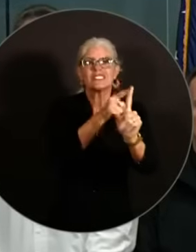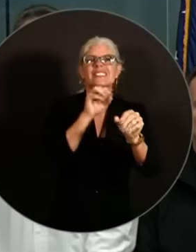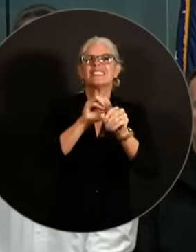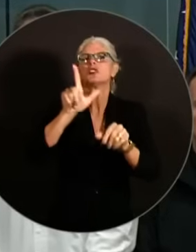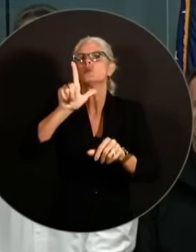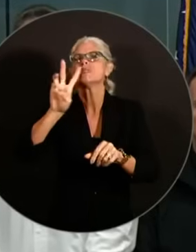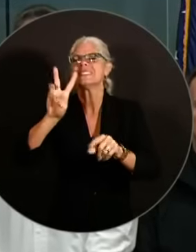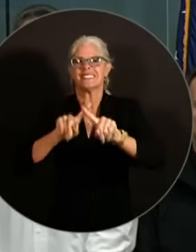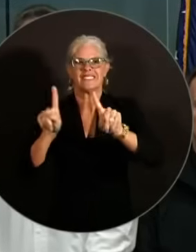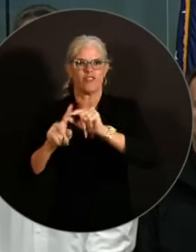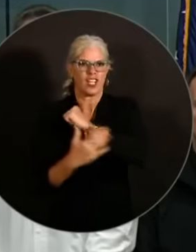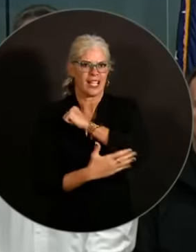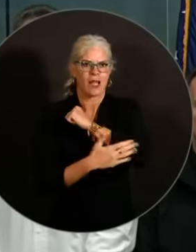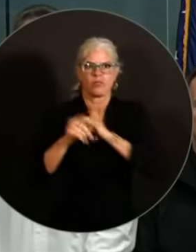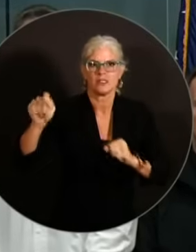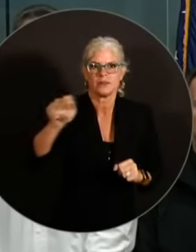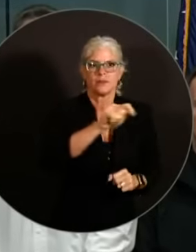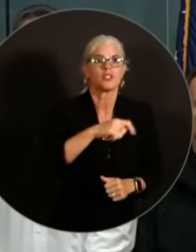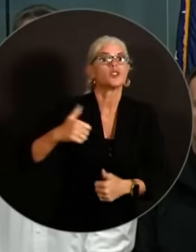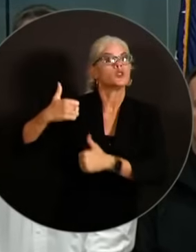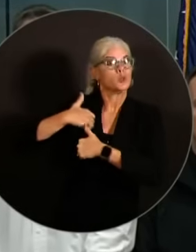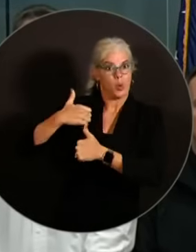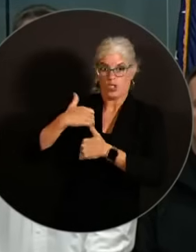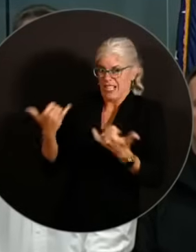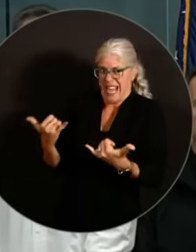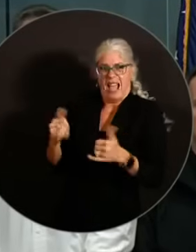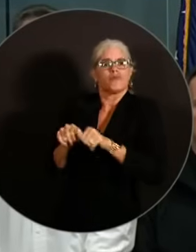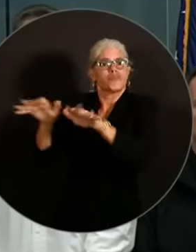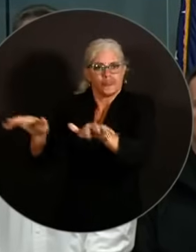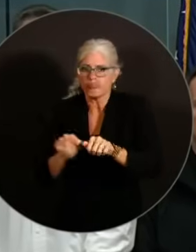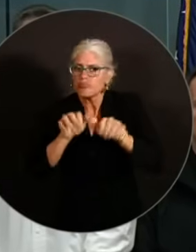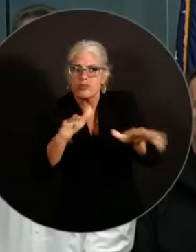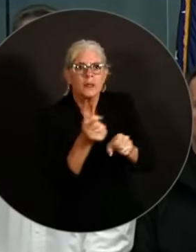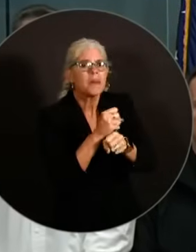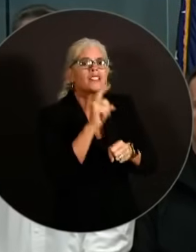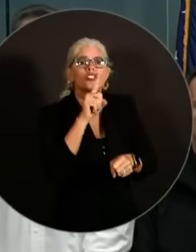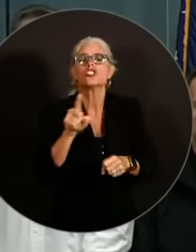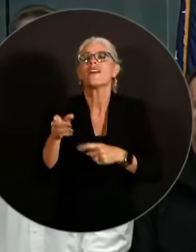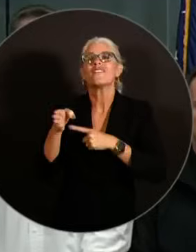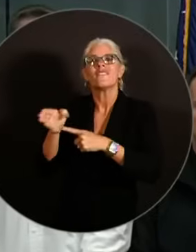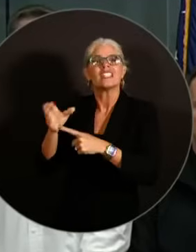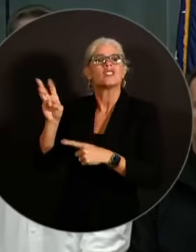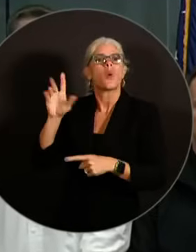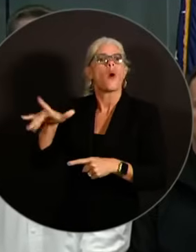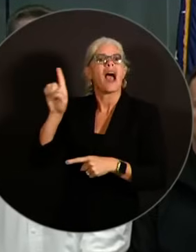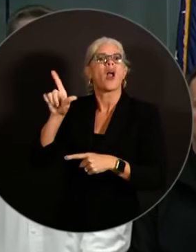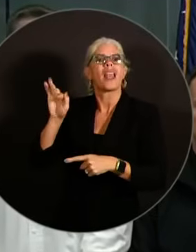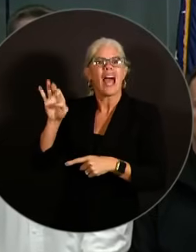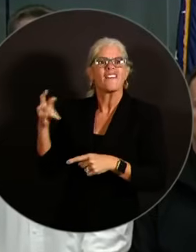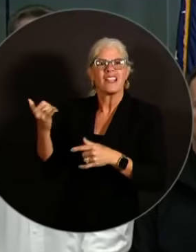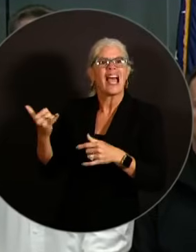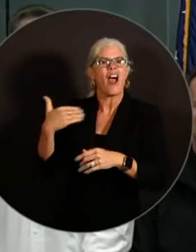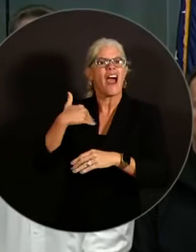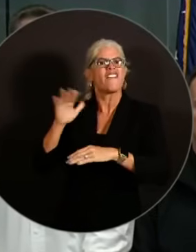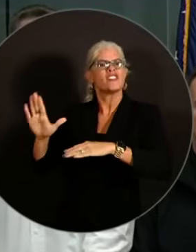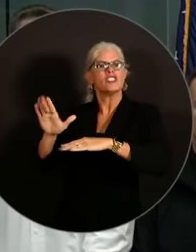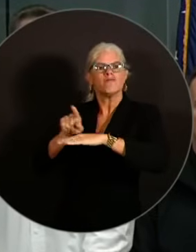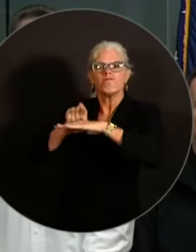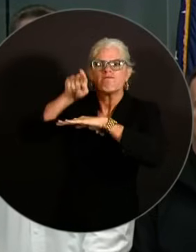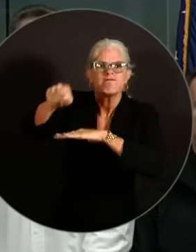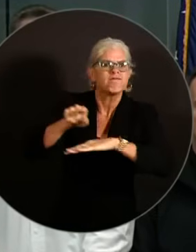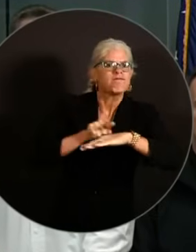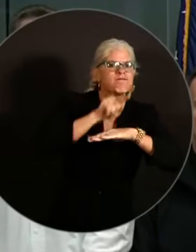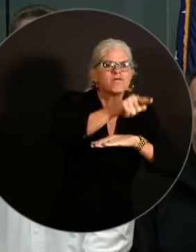6,500 soldiers are deployed throughout the state. Florida Fish and Wildlife Commission has made land and water rescues in Pinellas, Hillsborough, and Pasco